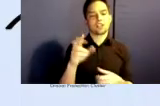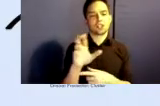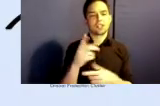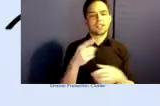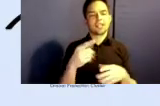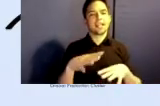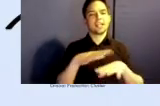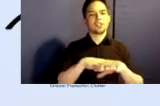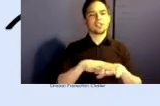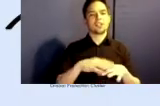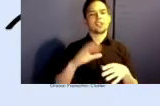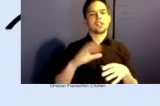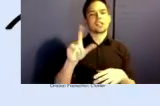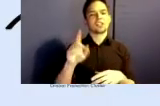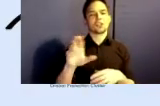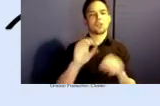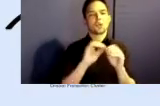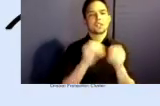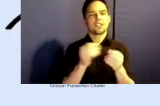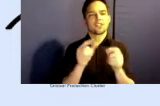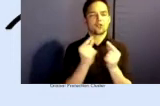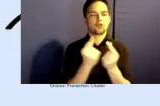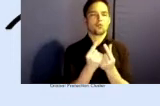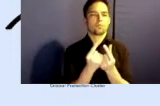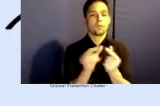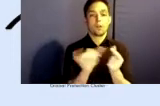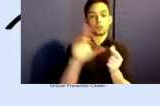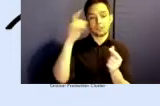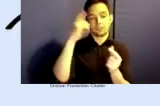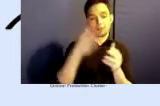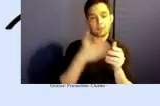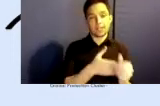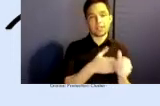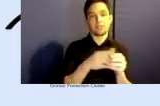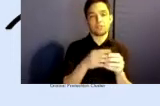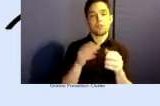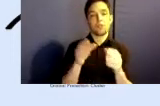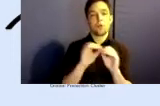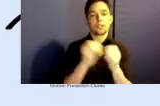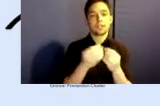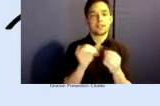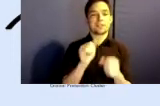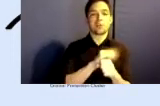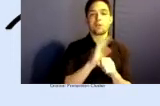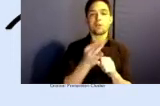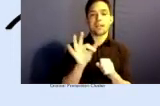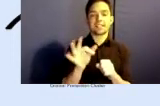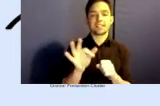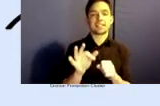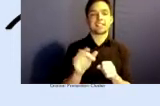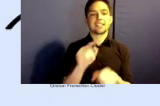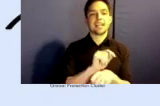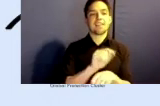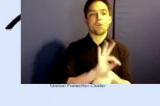intercluster coordination groups. There will also be government-led coordination structures like COVID-19 task forces and